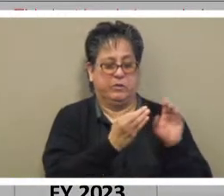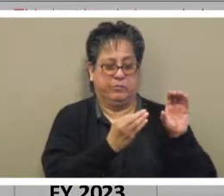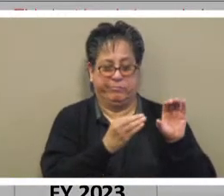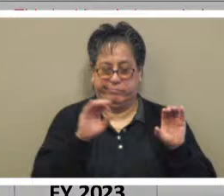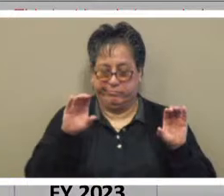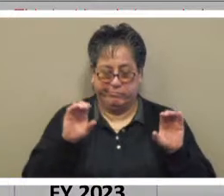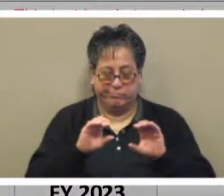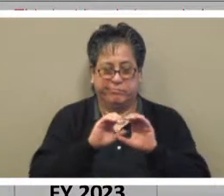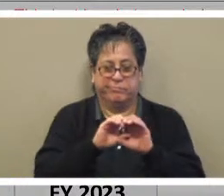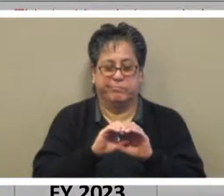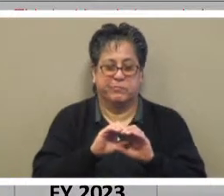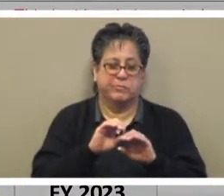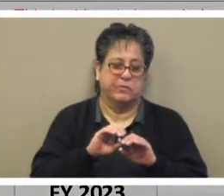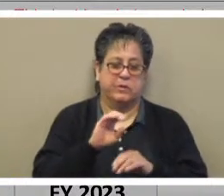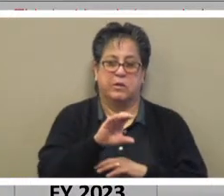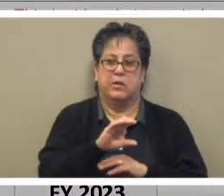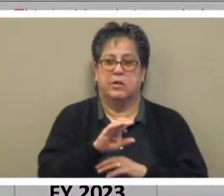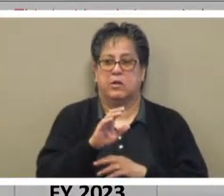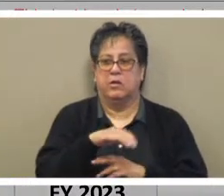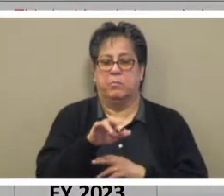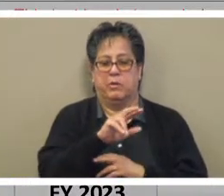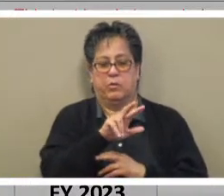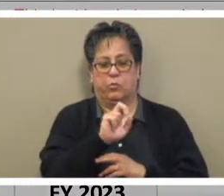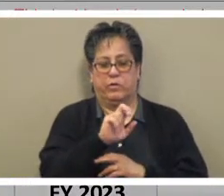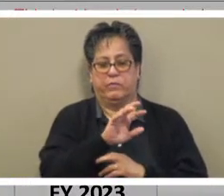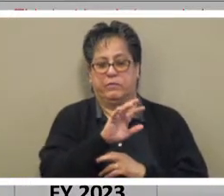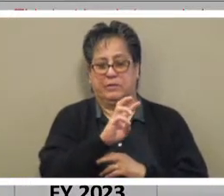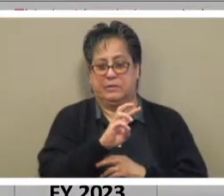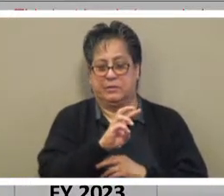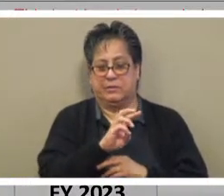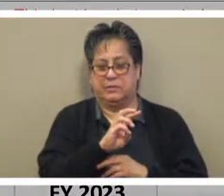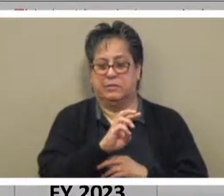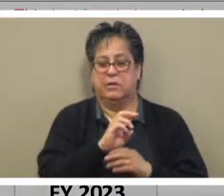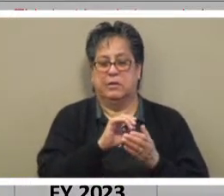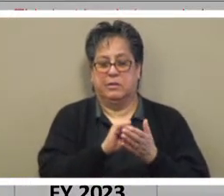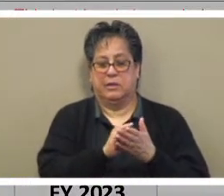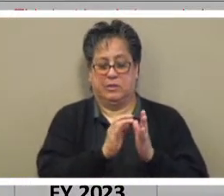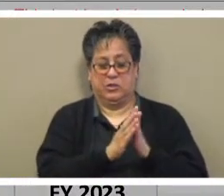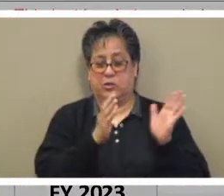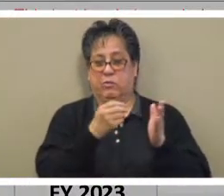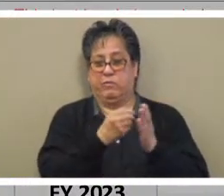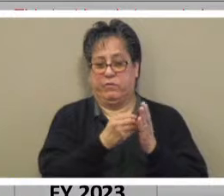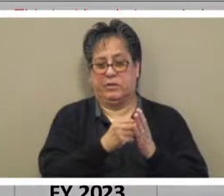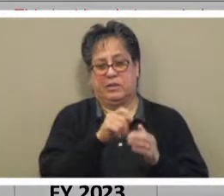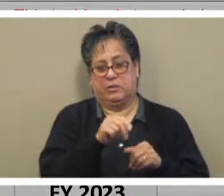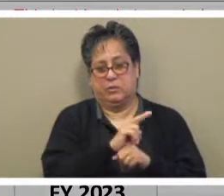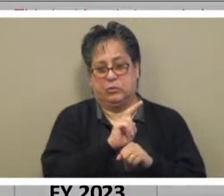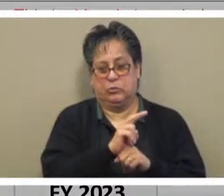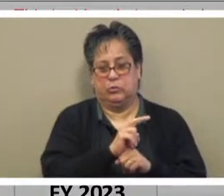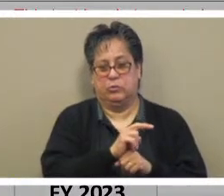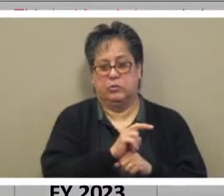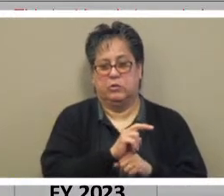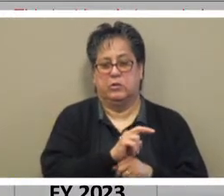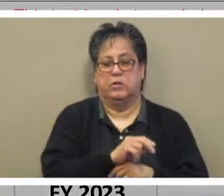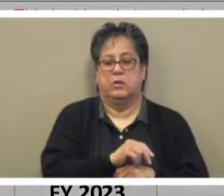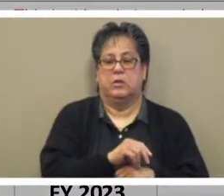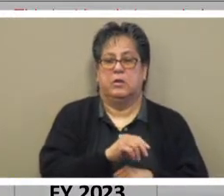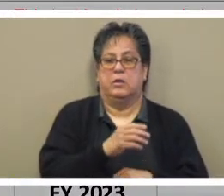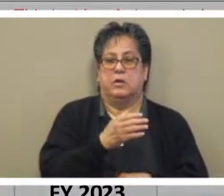payment. This past year was about $356,000 that the general fund subsidized for that payment.